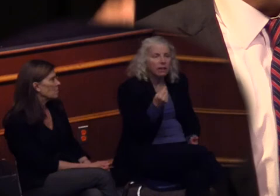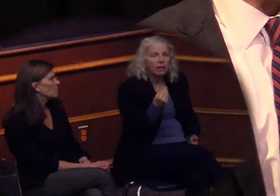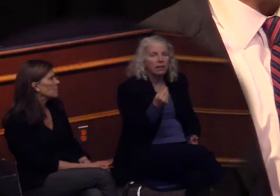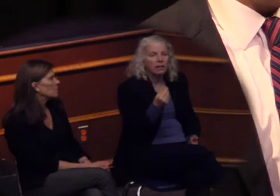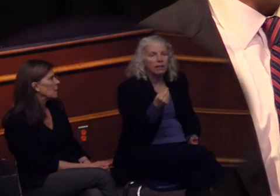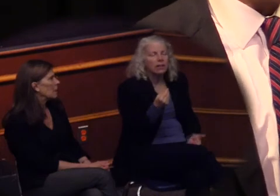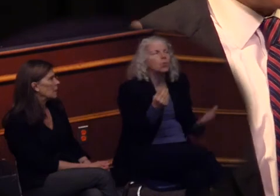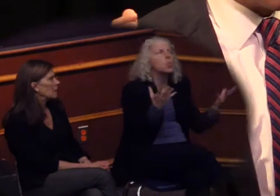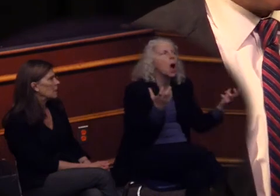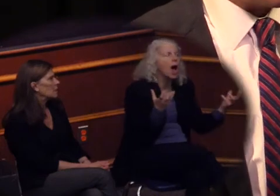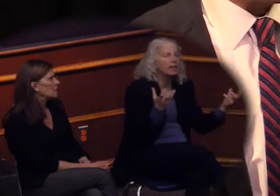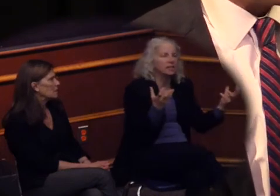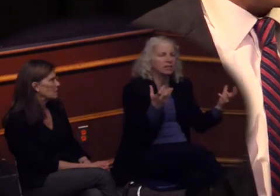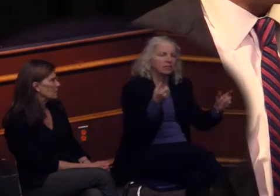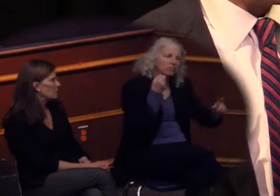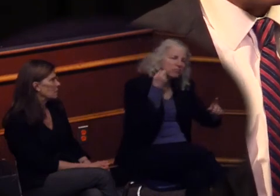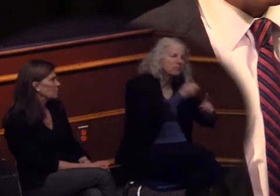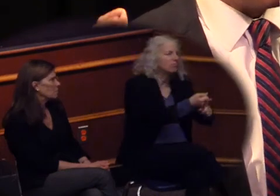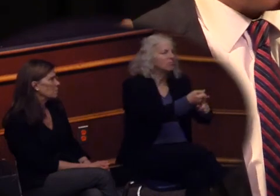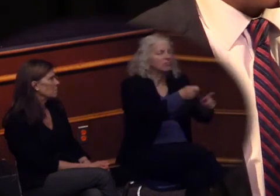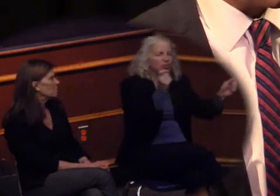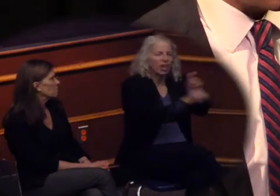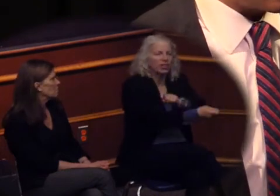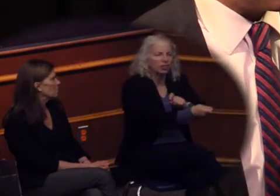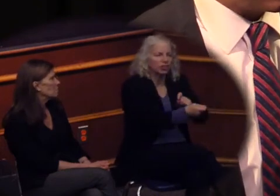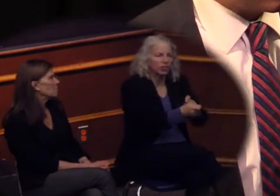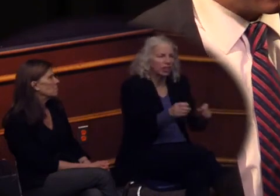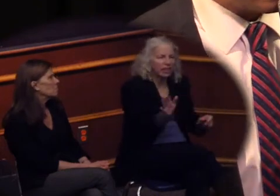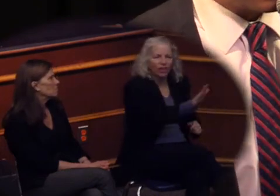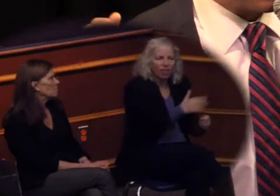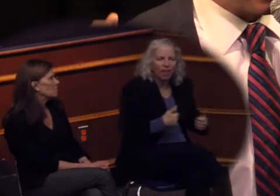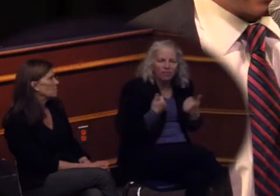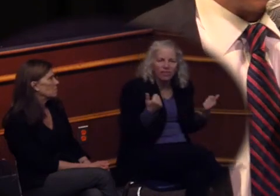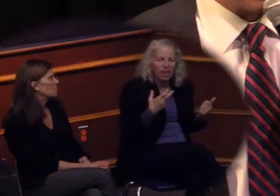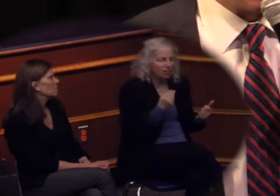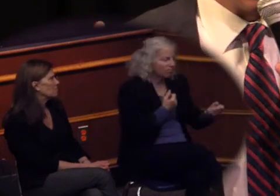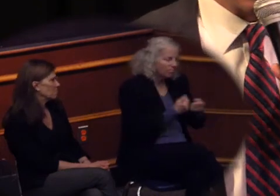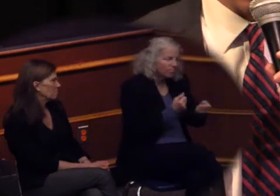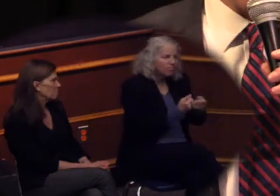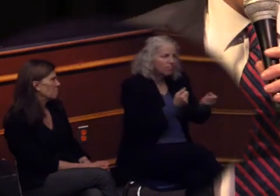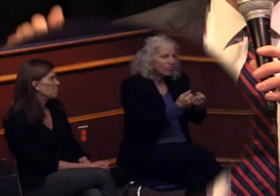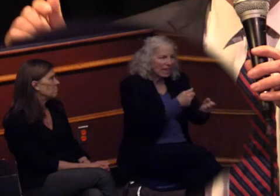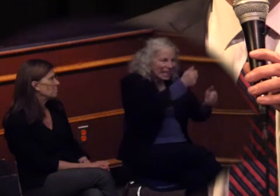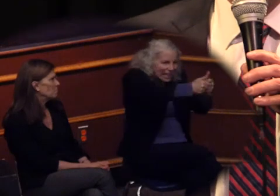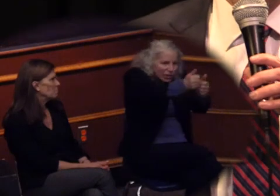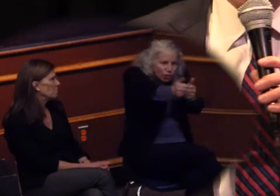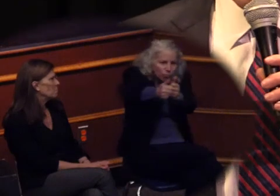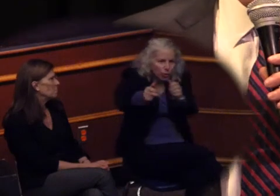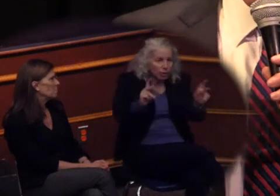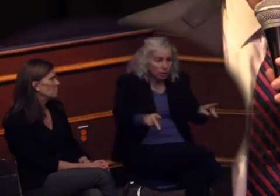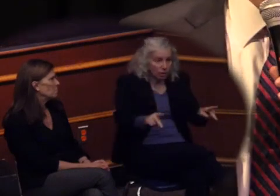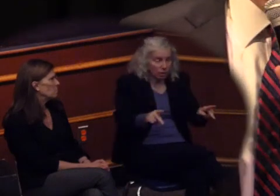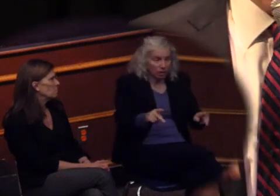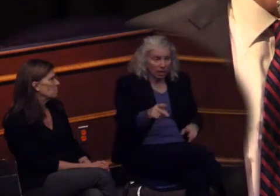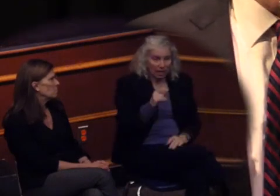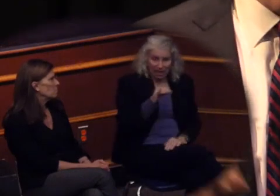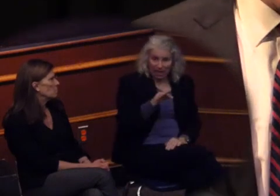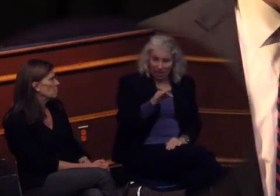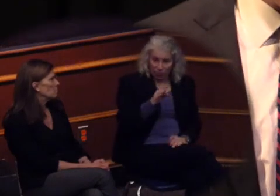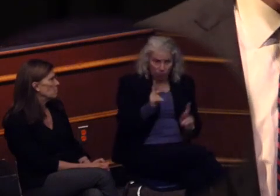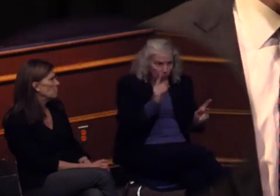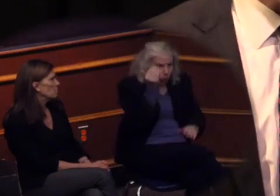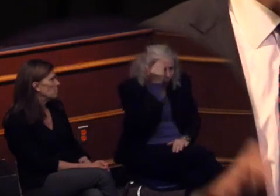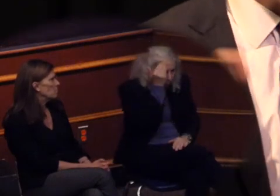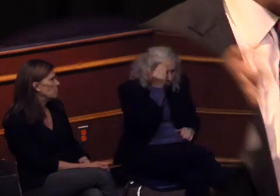desperately wants to make a meaningful difference in people's lives and stand up for every single person. And as long as people are